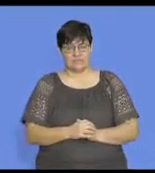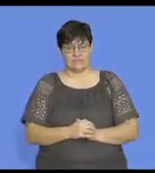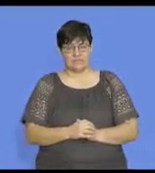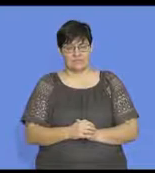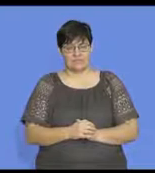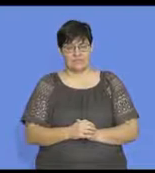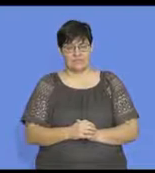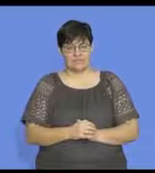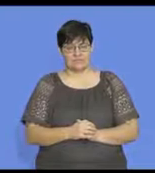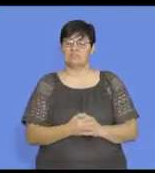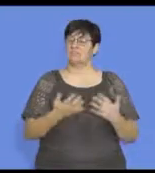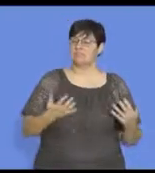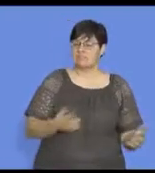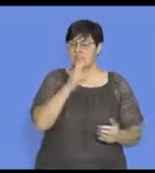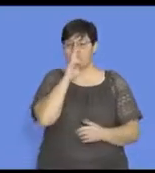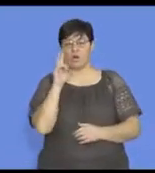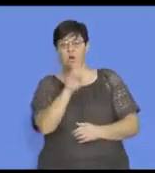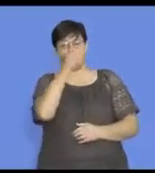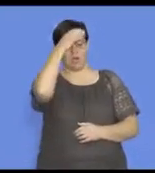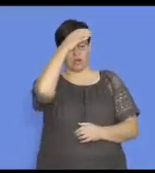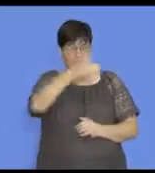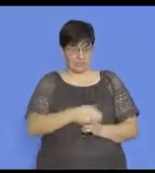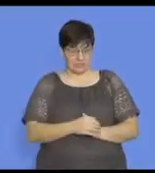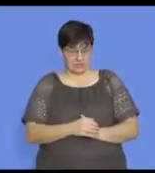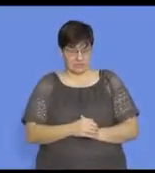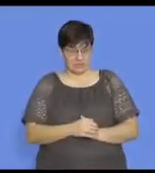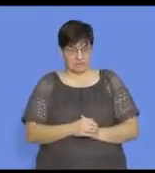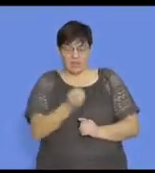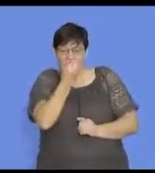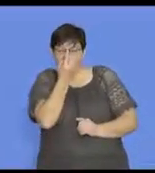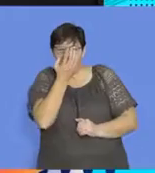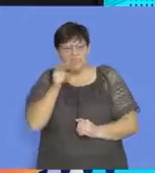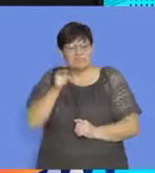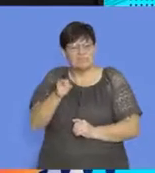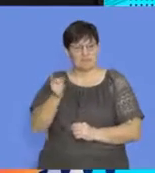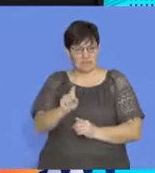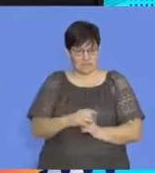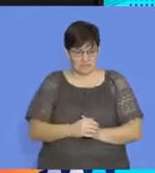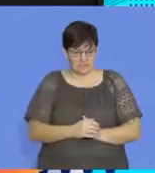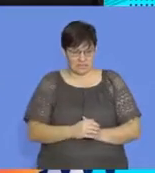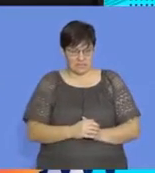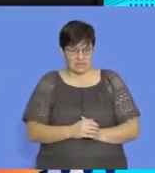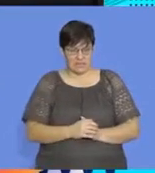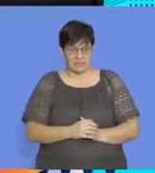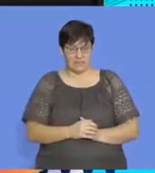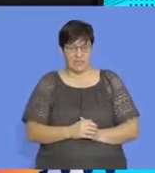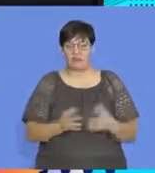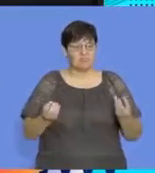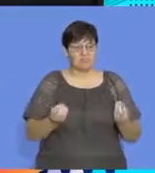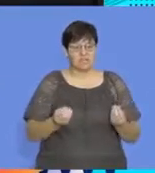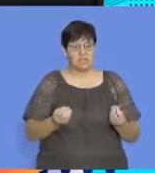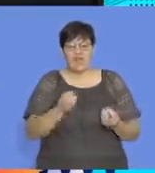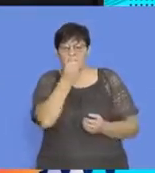Right, so guys, when we look at this concept of what a flower is, let's have a look at the things that a